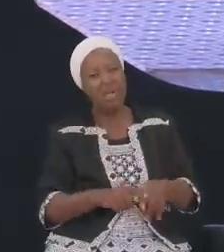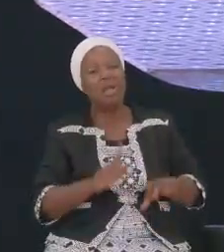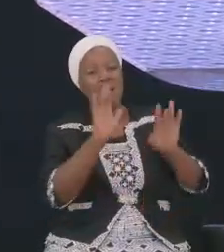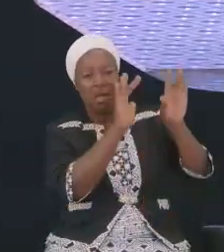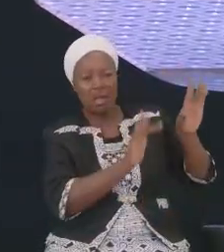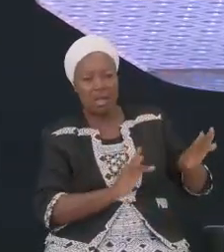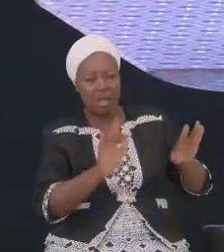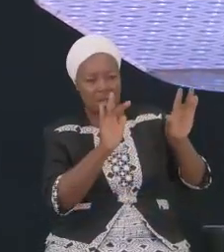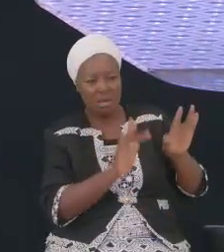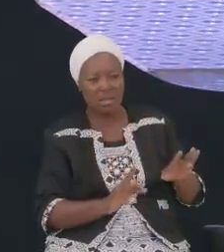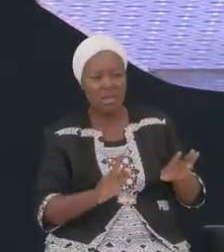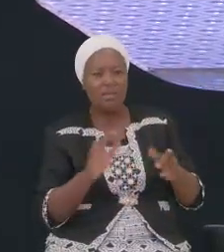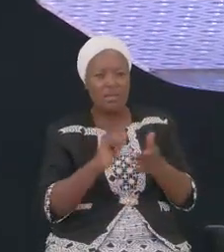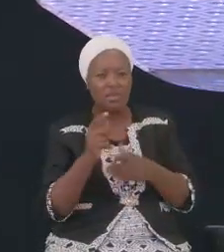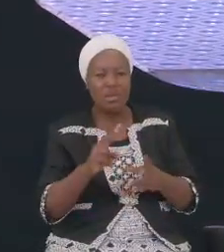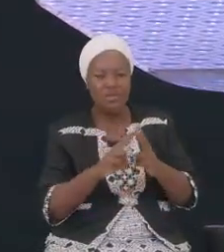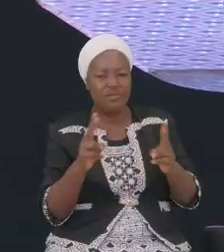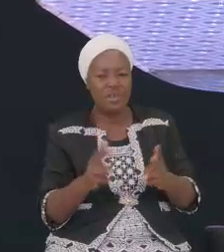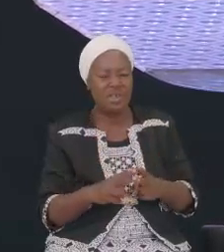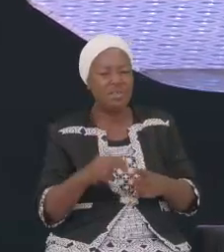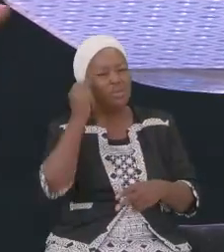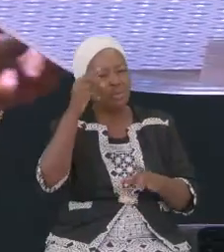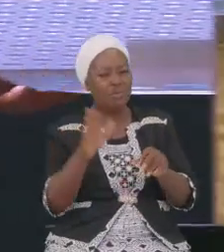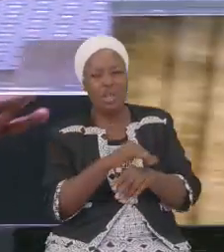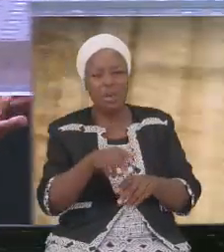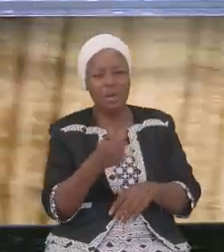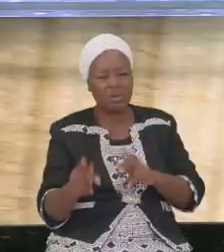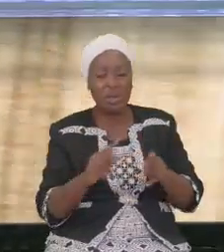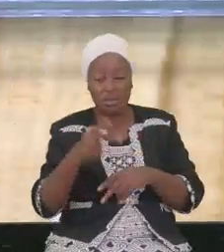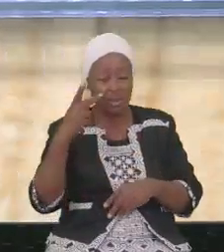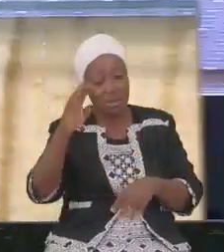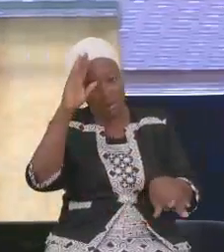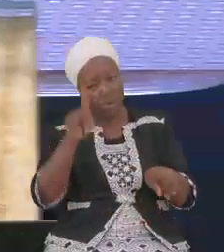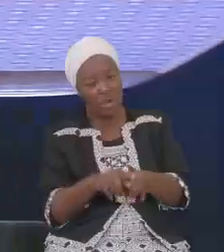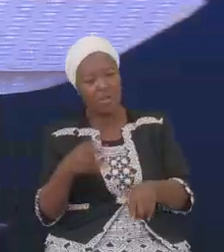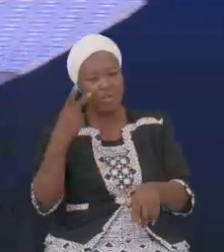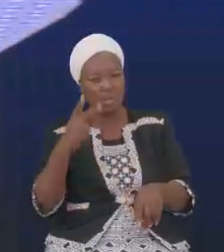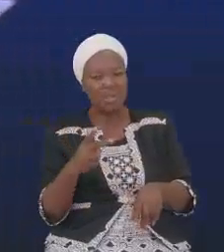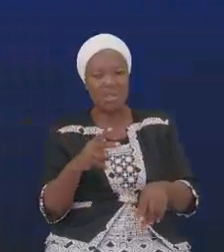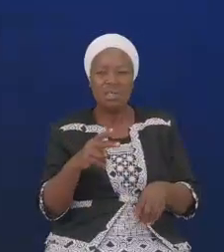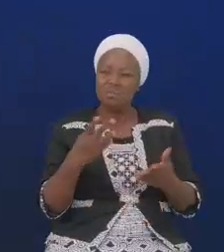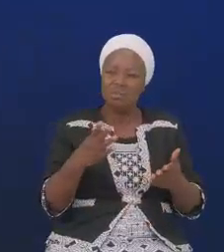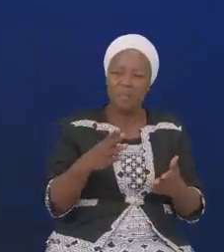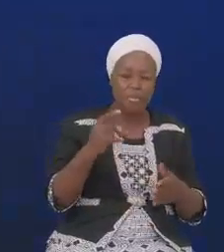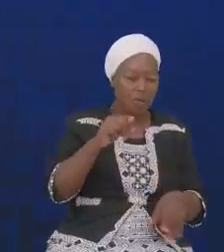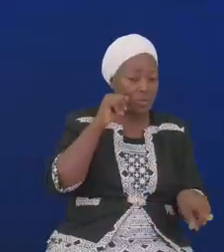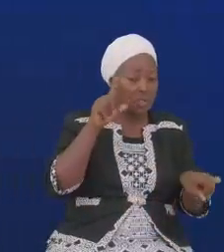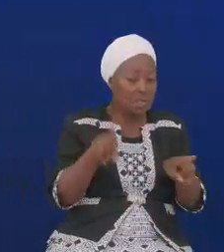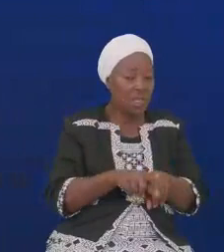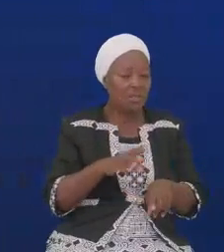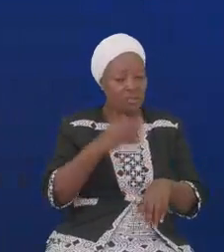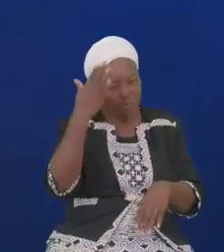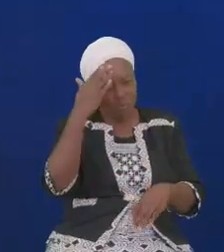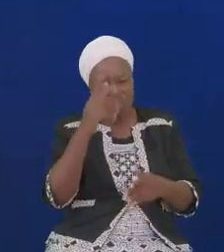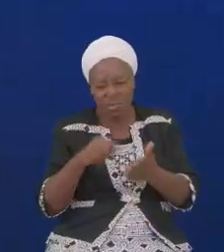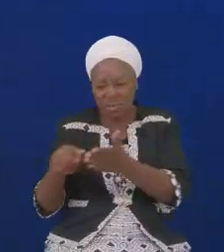you are very thoughtful, you're very considerate. You see your brother, and you see, you know, what will hurt him, that will not